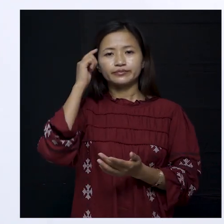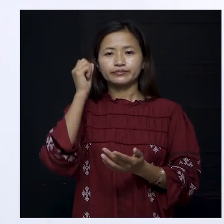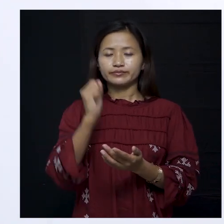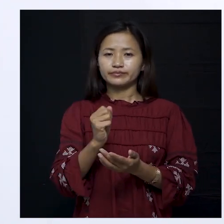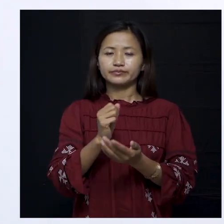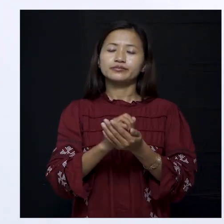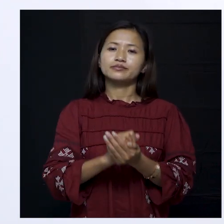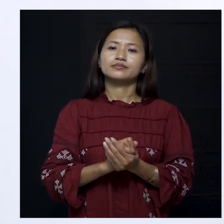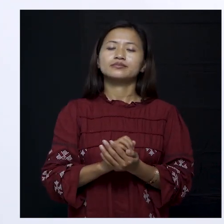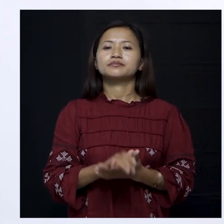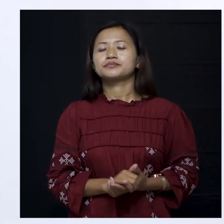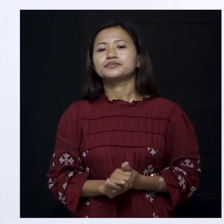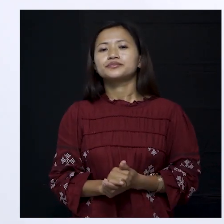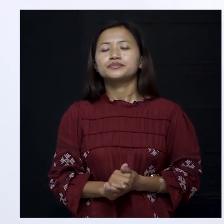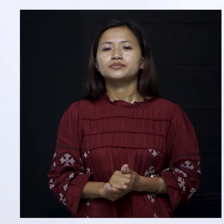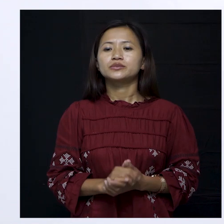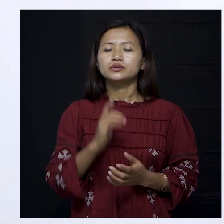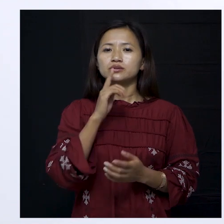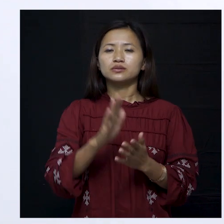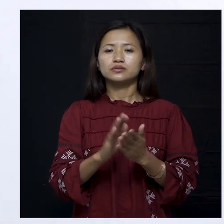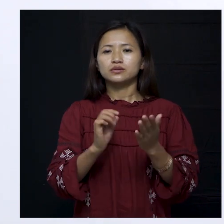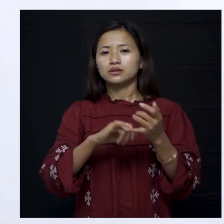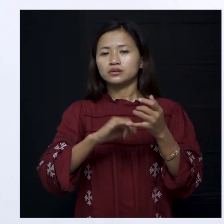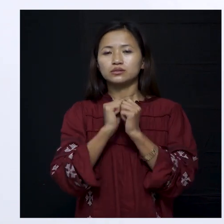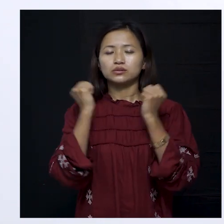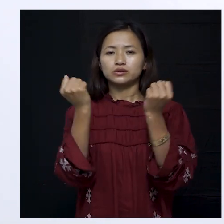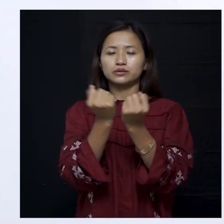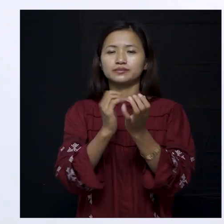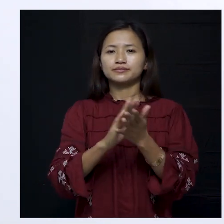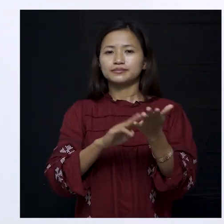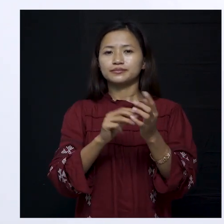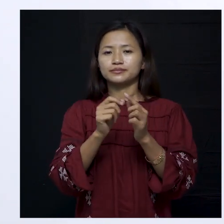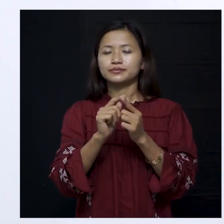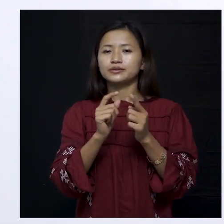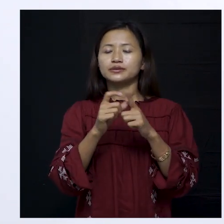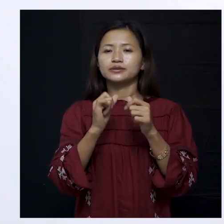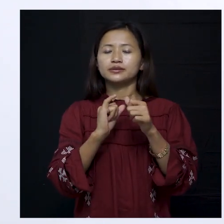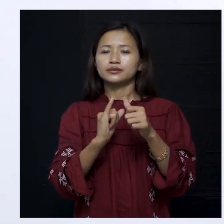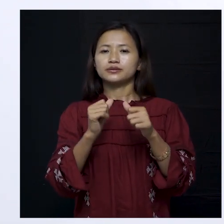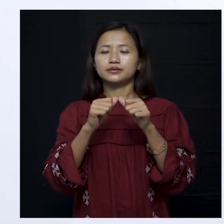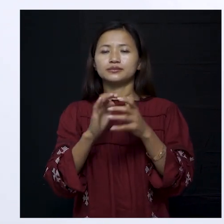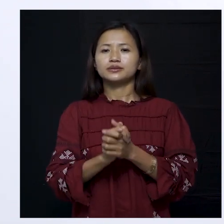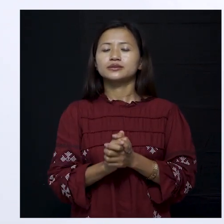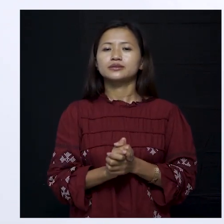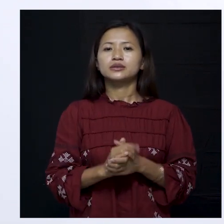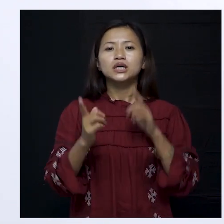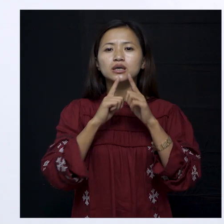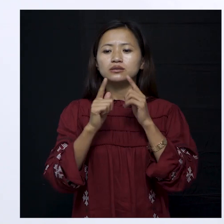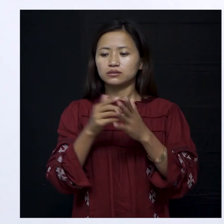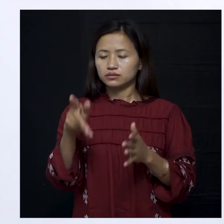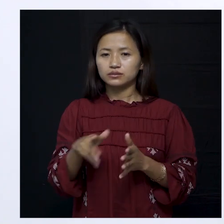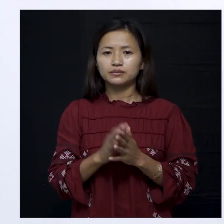then you also have, I've told you on social media, right? If you are speaking on social media, it is